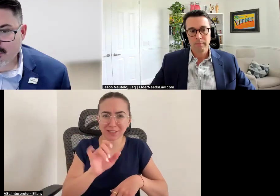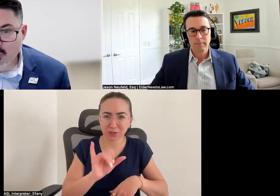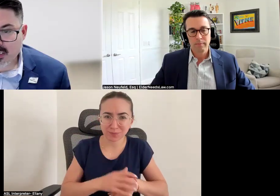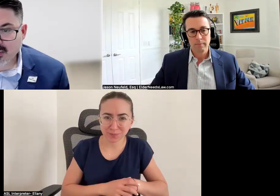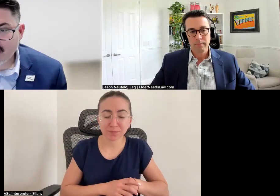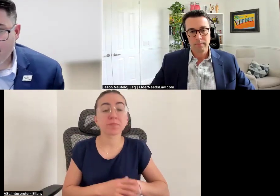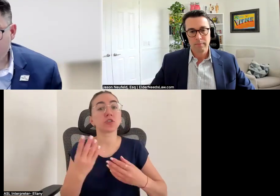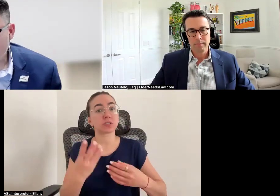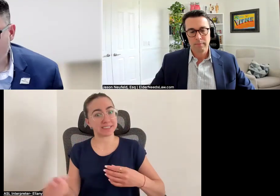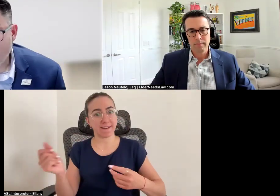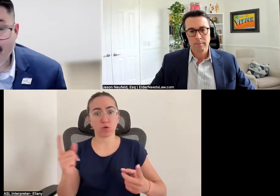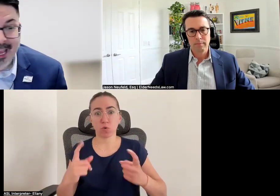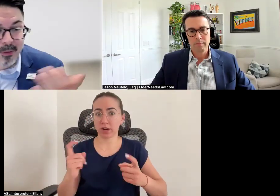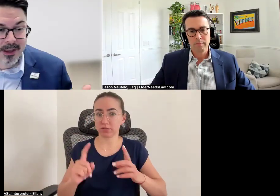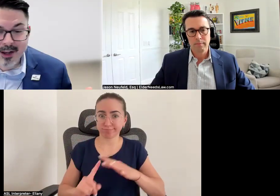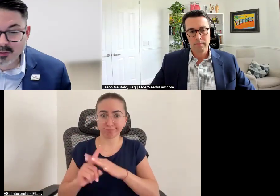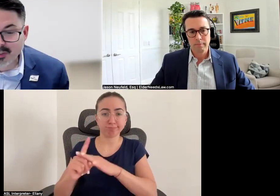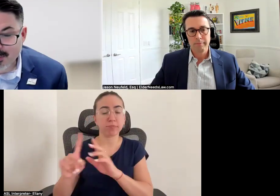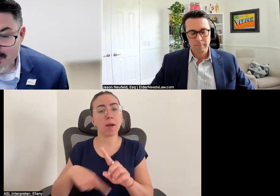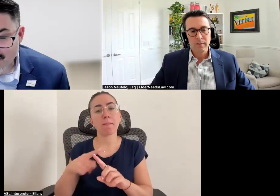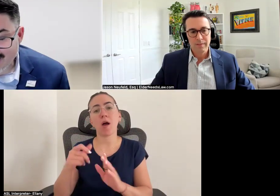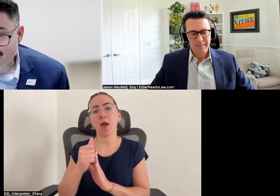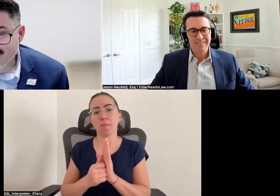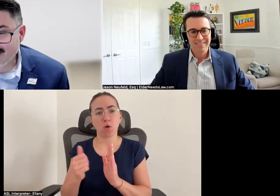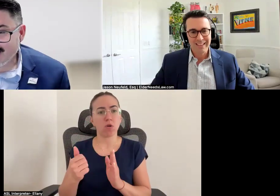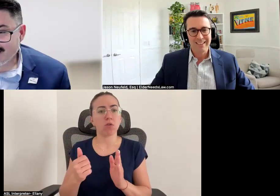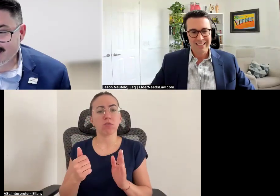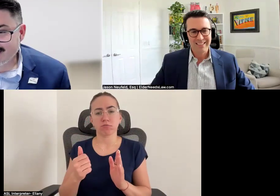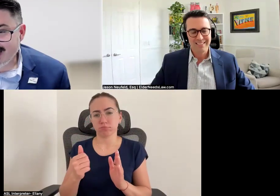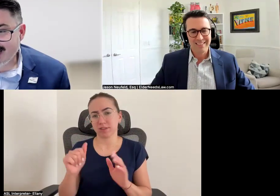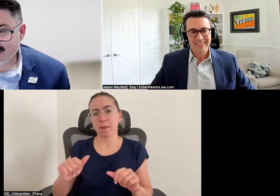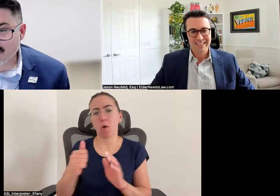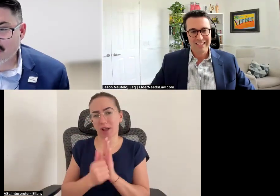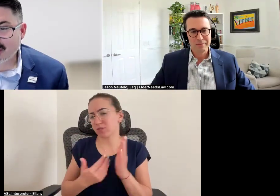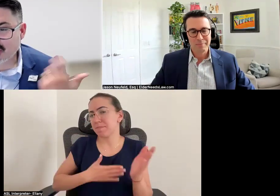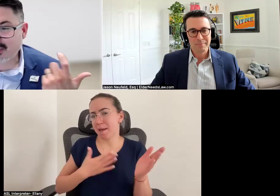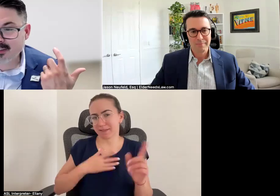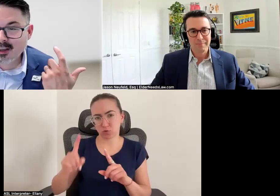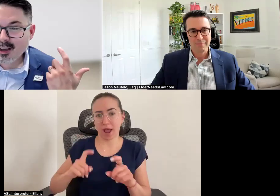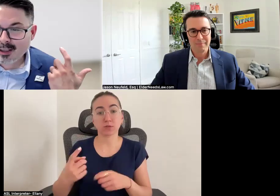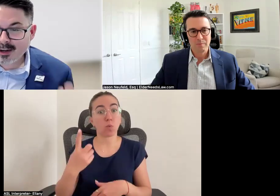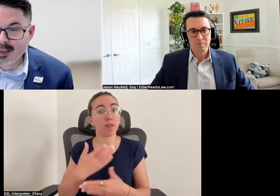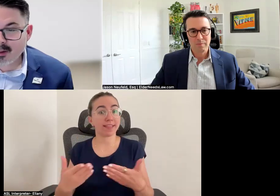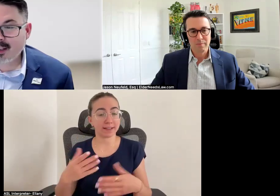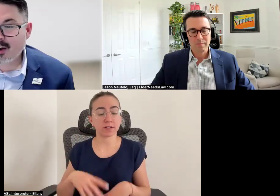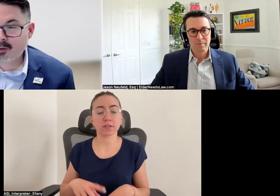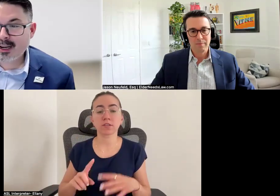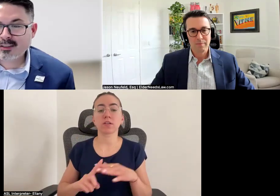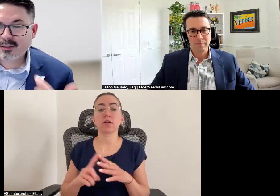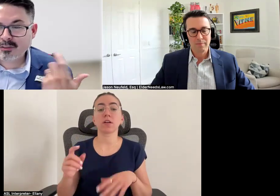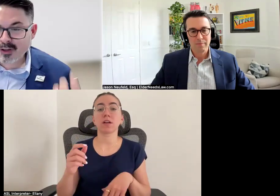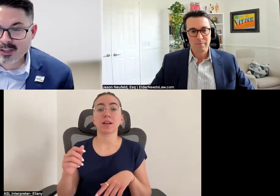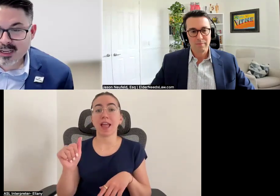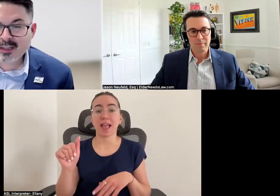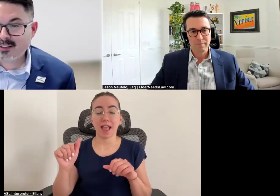there's several questions that came about ABLE accounts, which I'll be more than happy Yeah. to ask. So one of the questions is, can an ABLE account owner